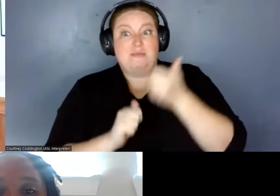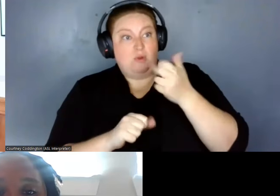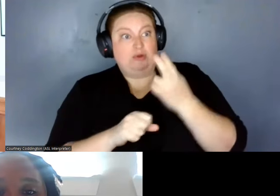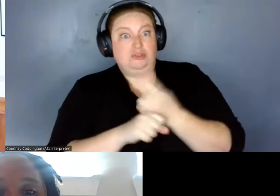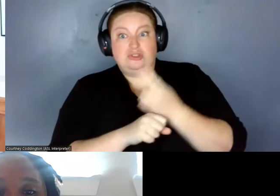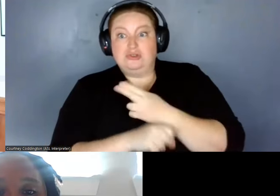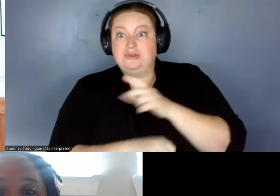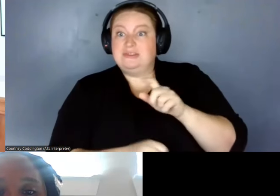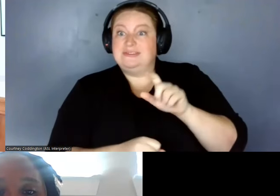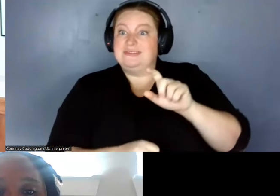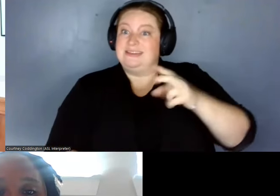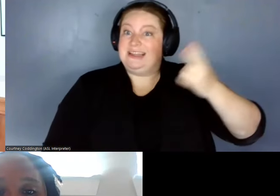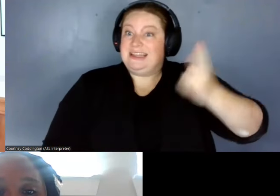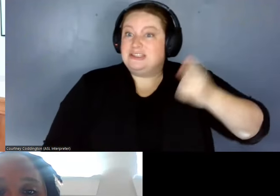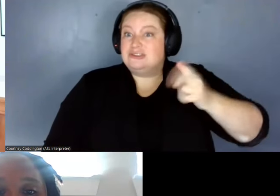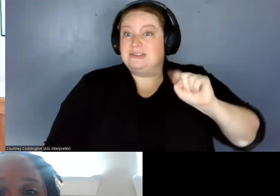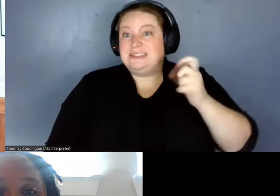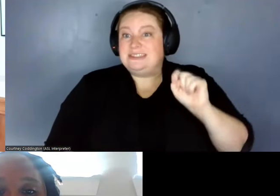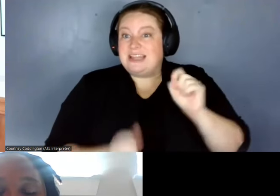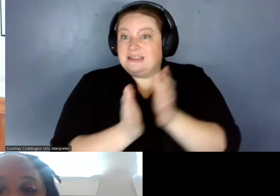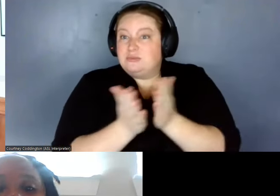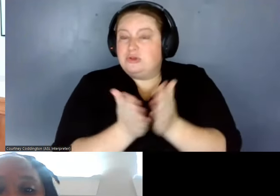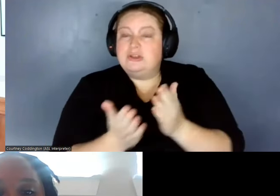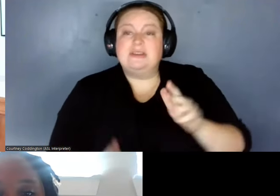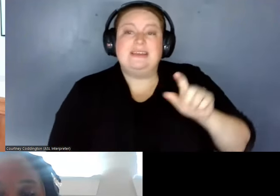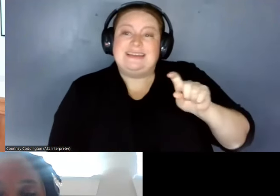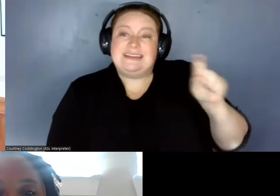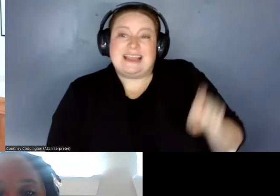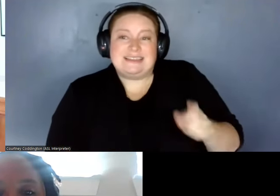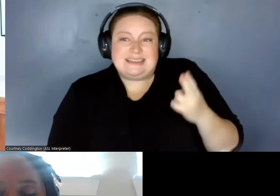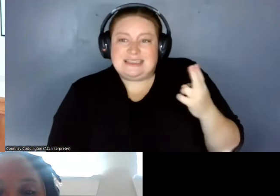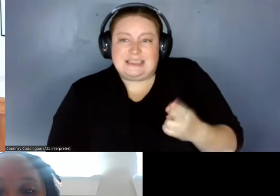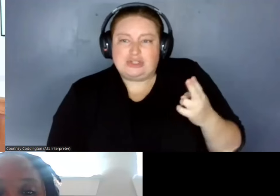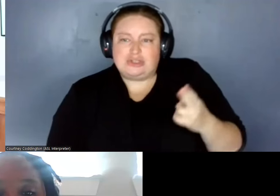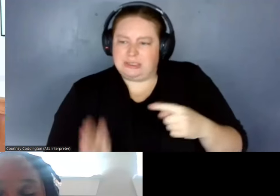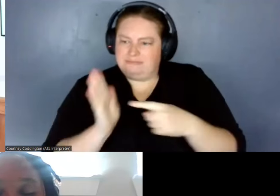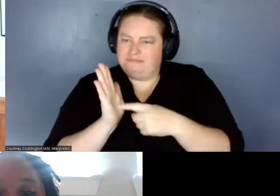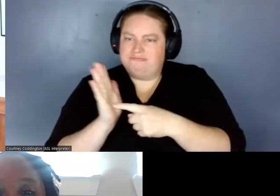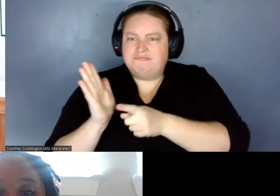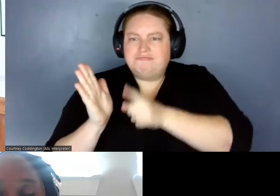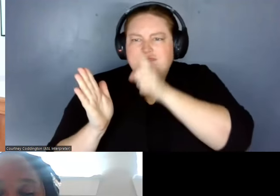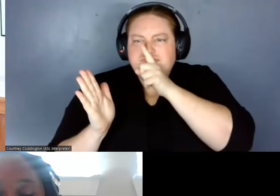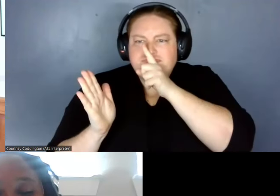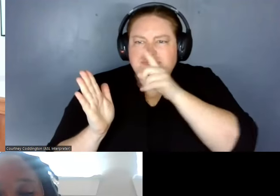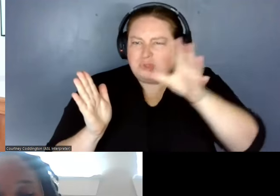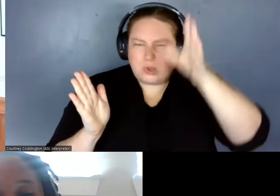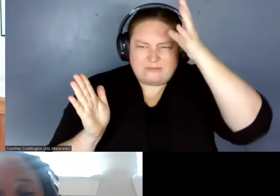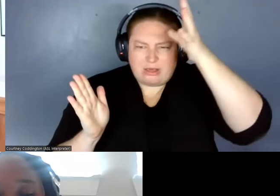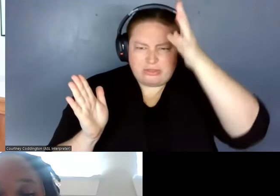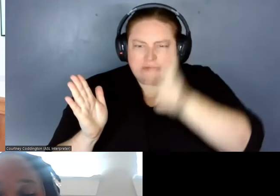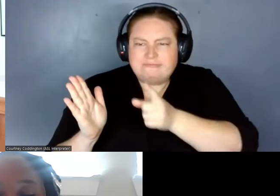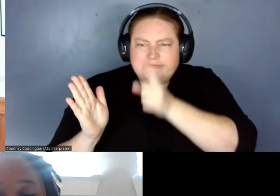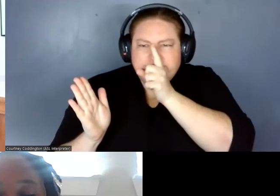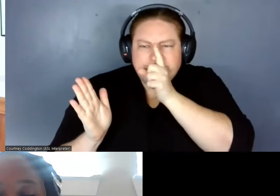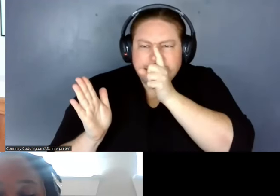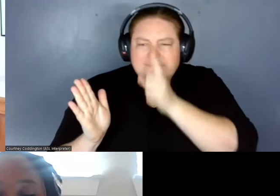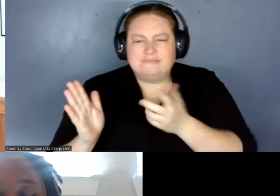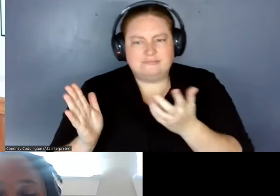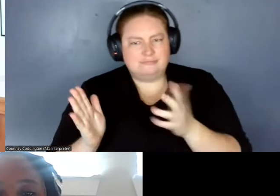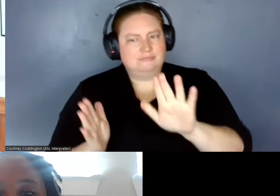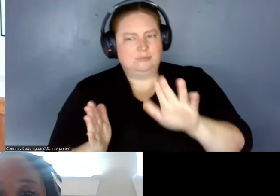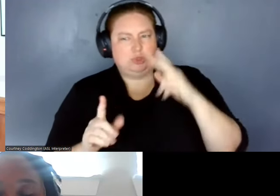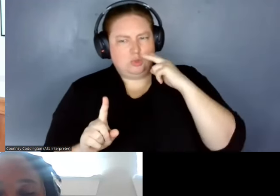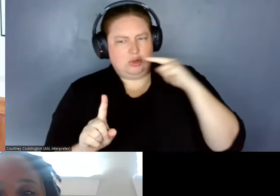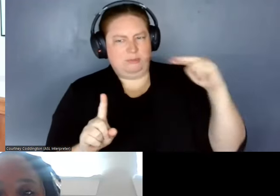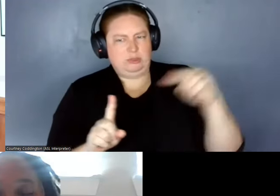published by Houghton Mifflin Harcourt, doesn't mention your father. I wondered if you'd share your perspective